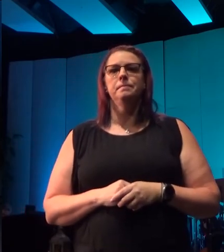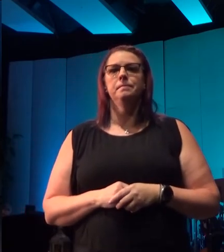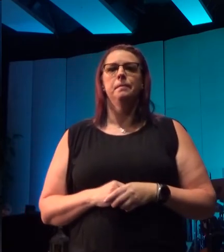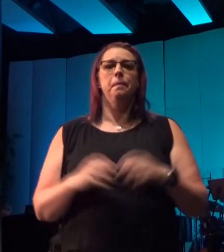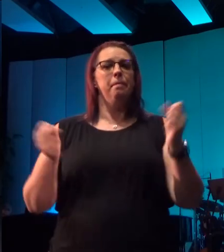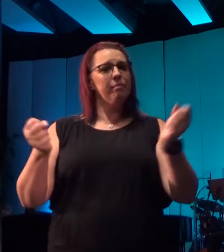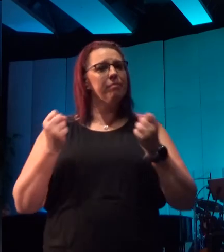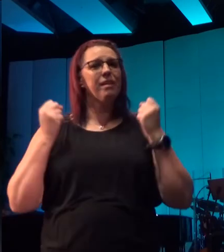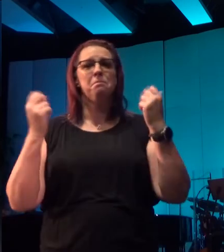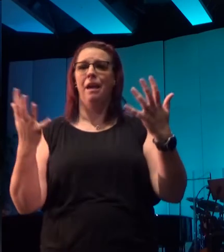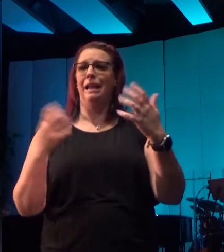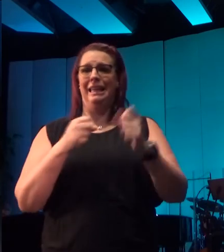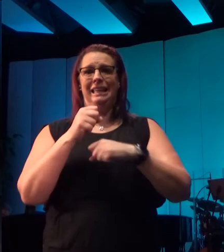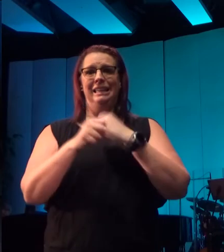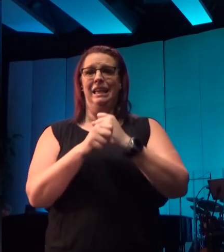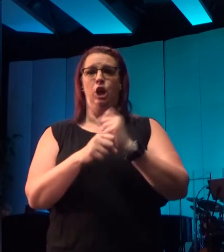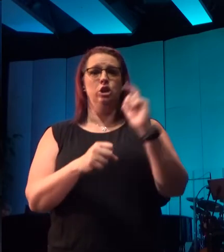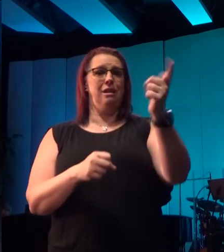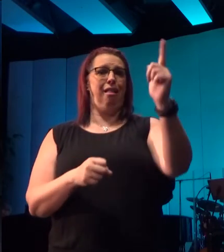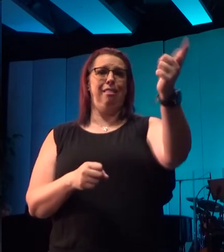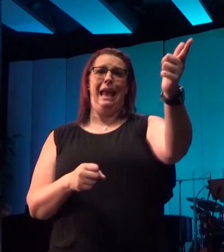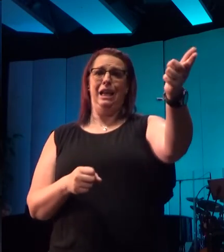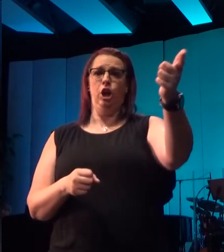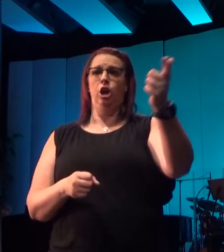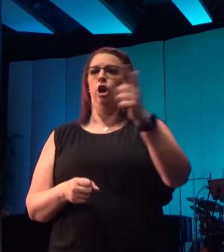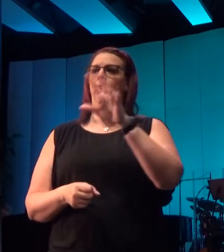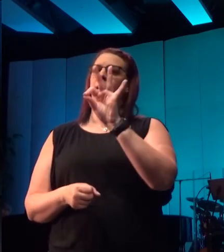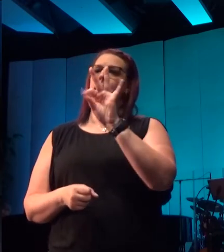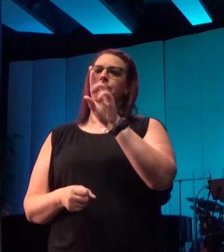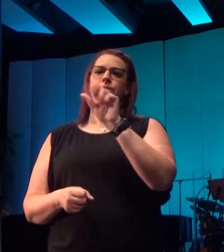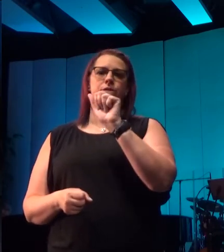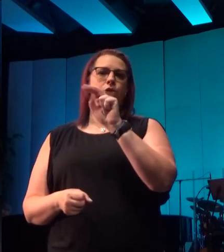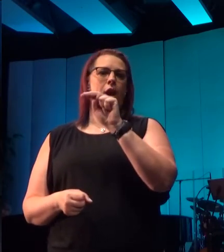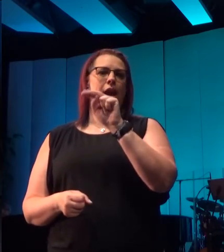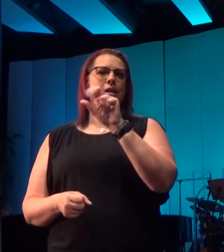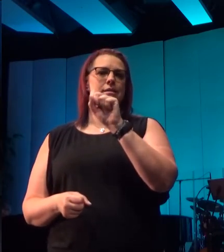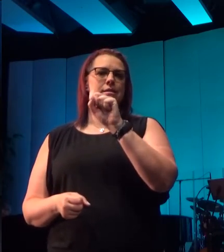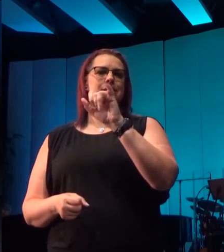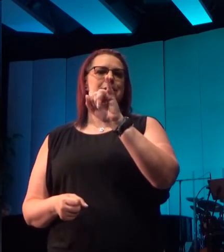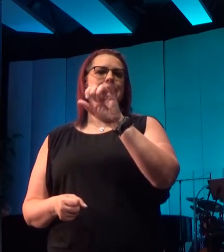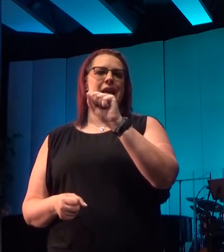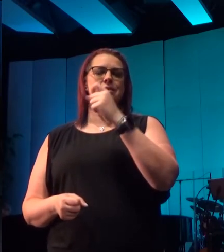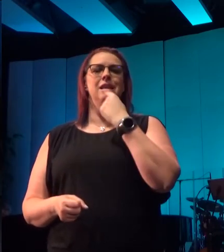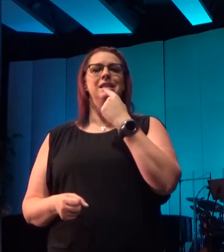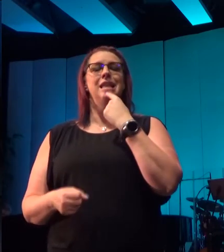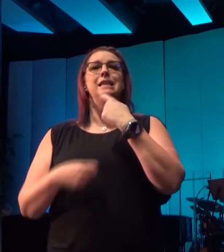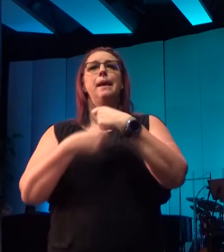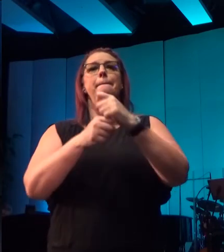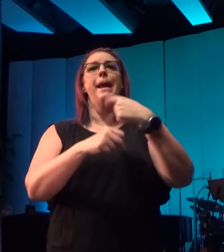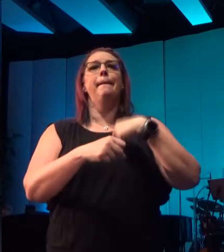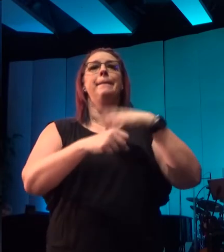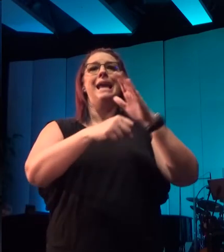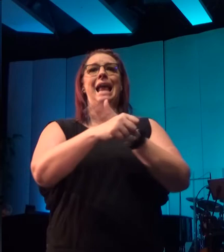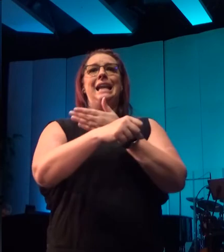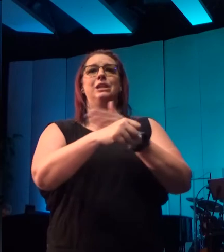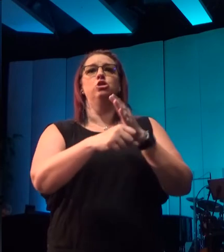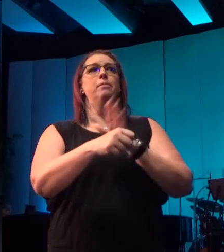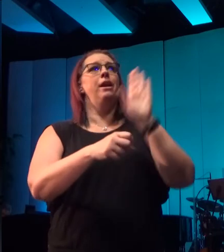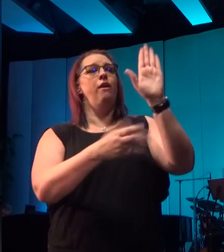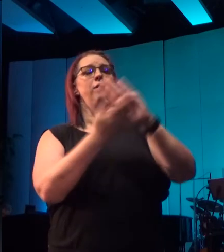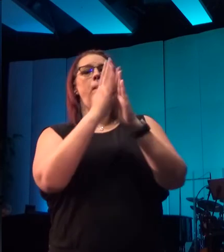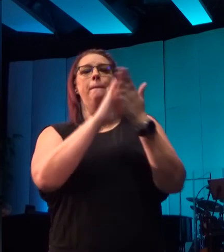Many years later, when Francis would say, "Lord, make me an instrument of thy peace," this is what we're doing right